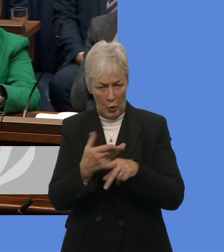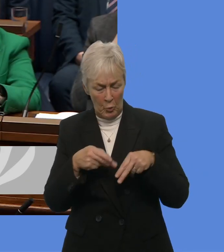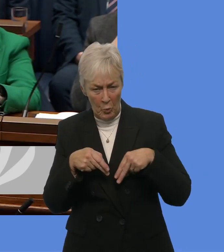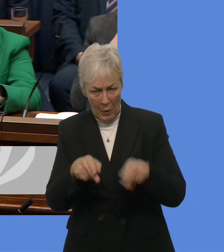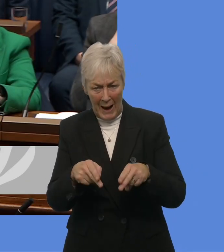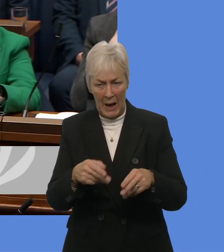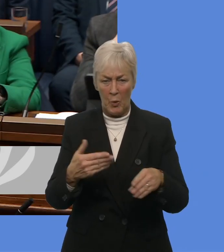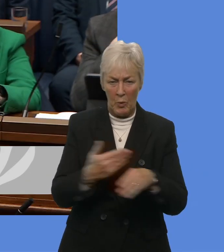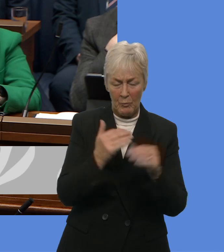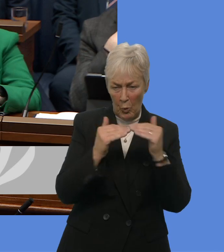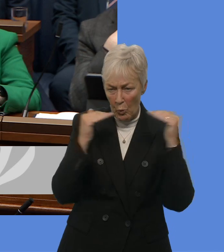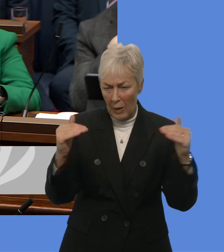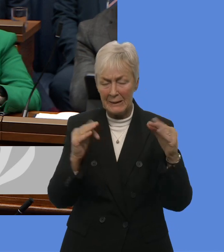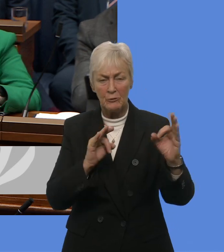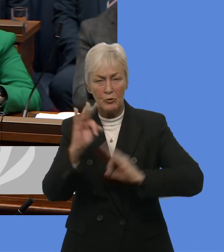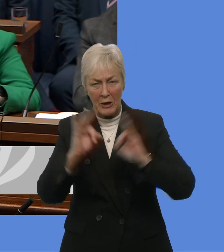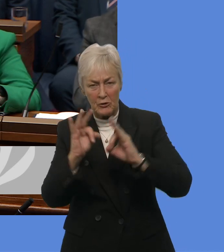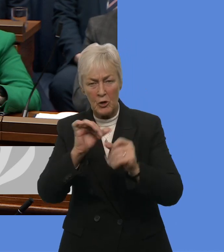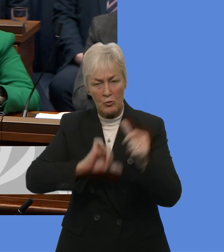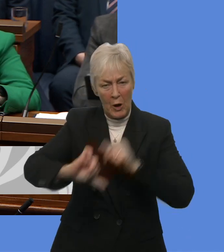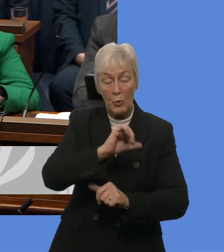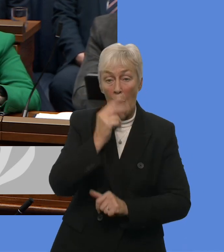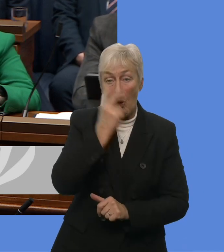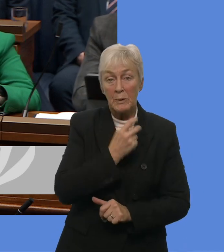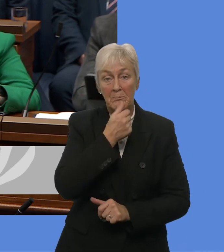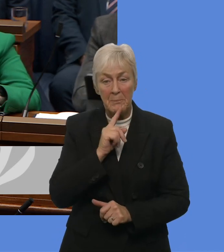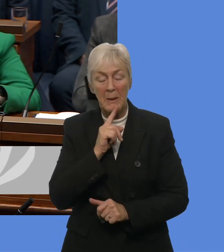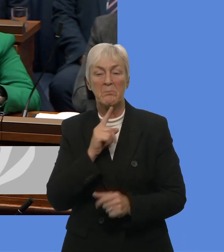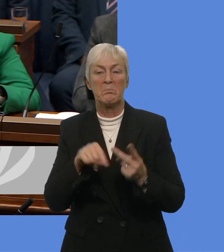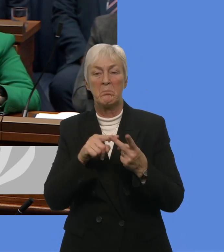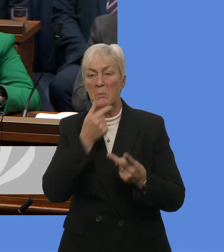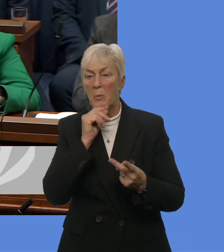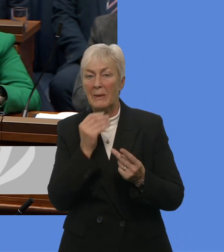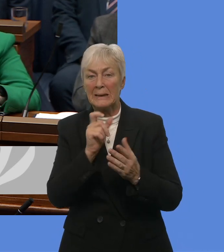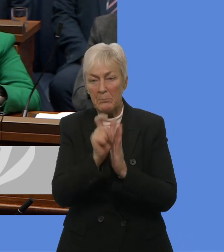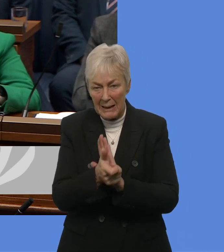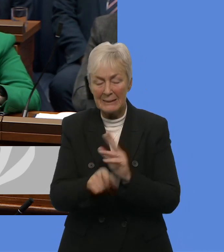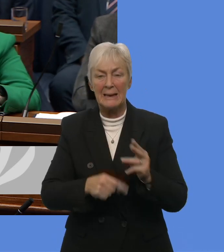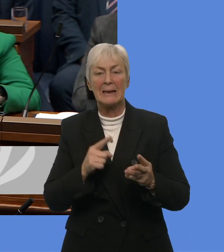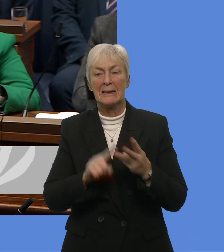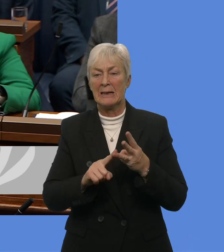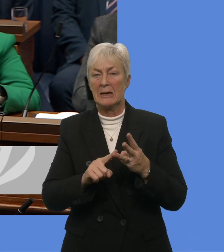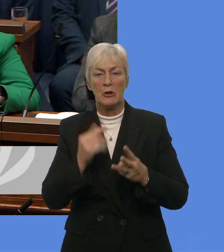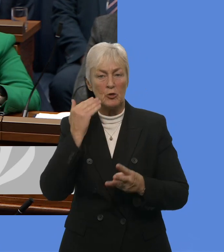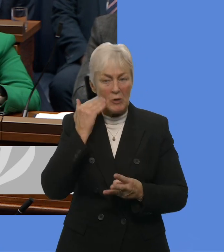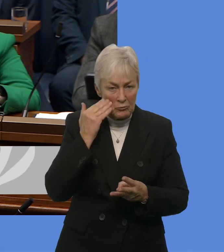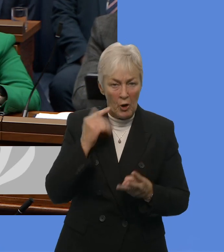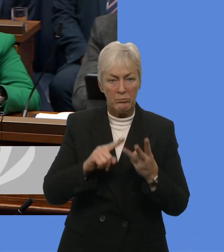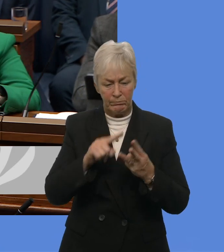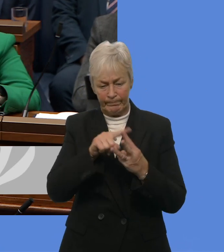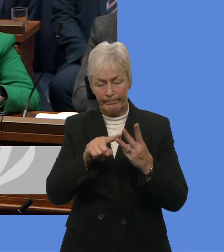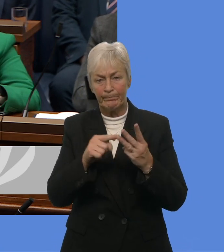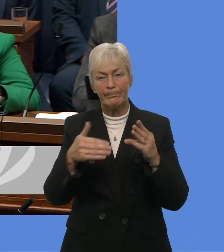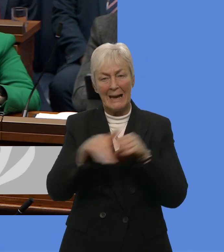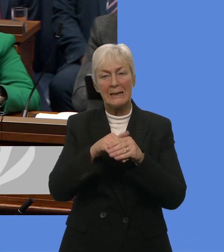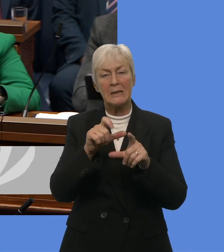work are equality strategies around older people, for example, people with disabilities, on the basis of gender, have moved to the Department of